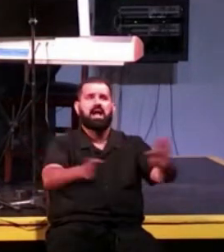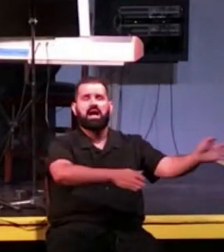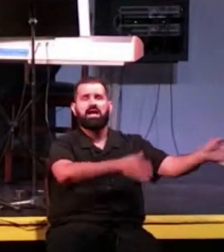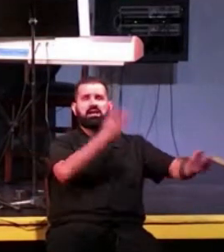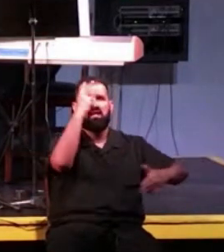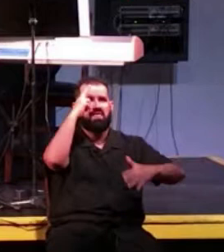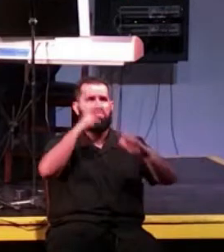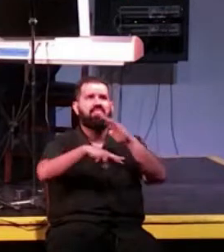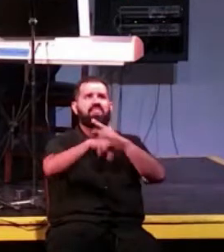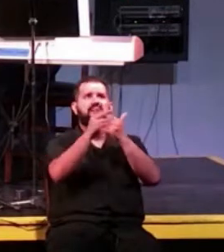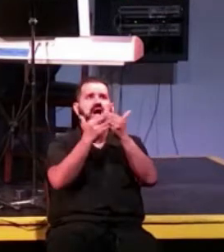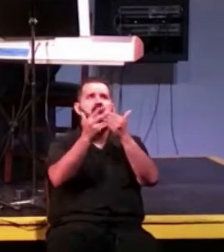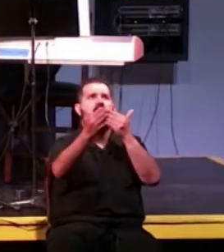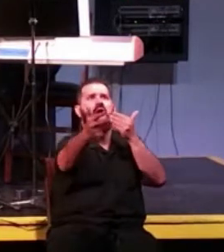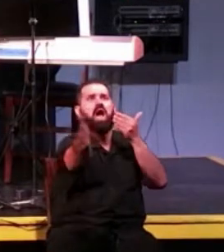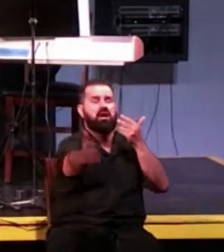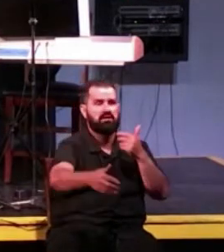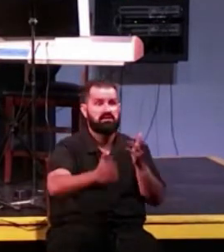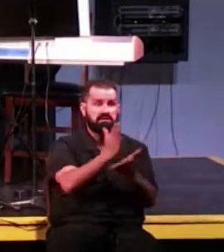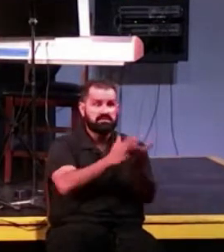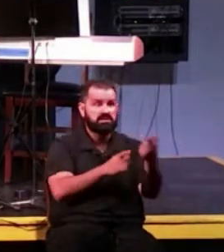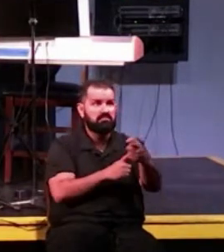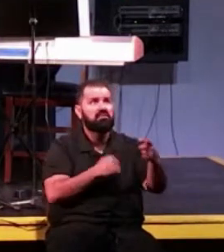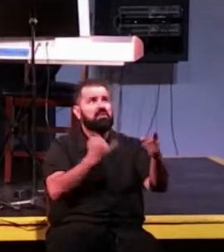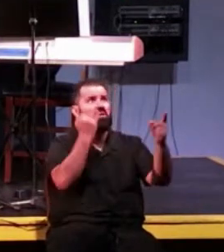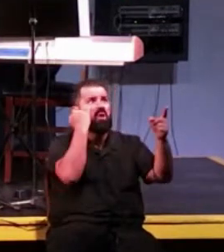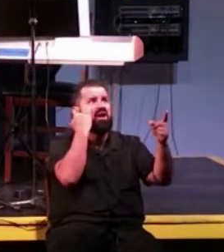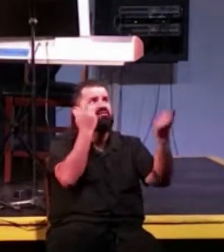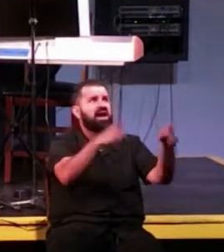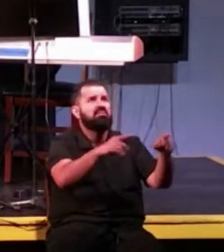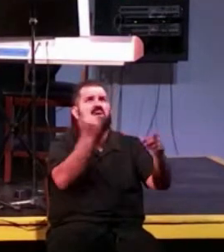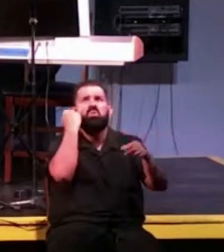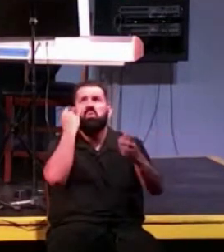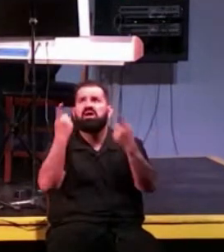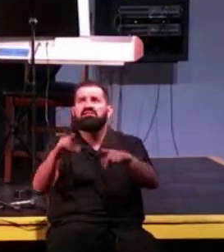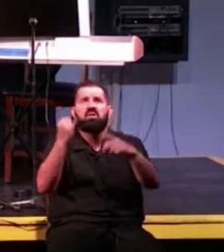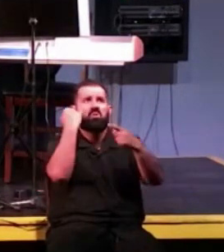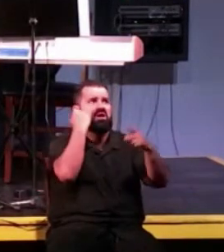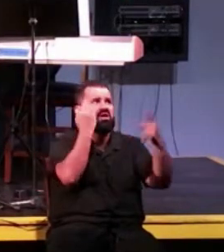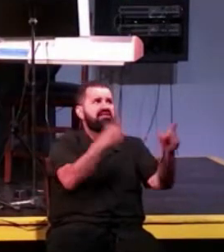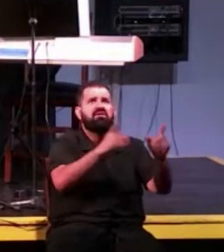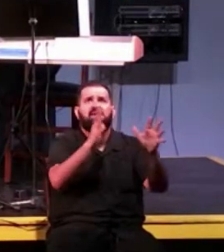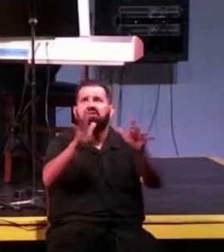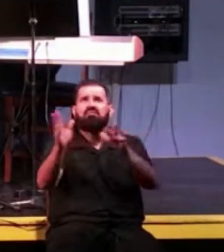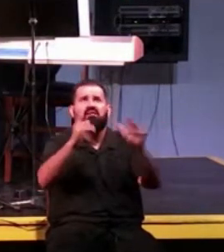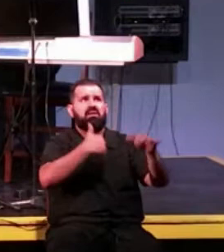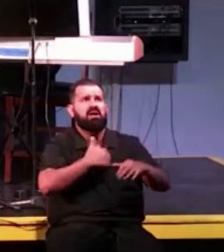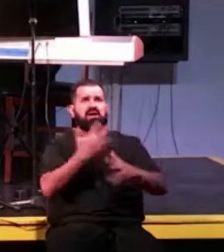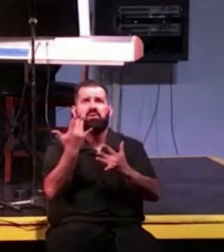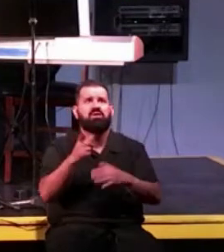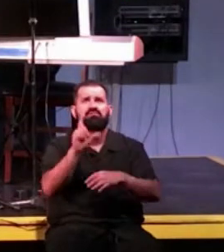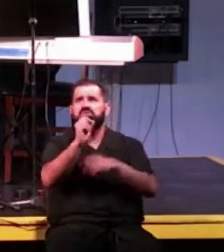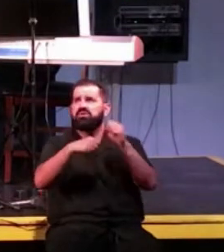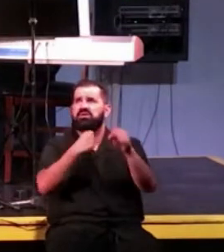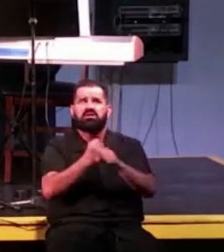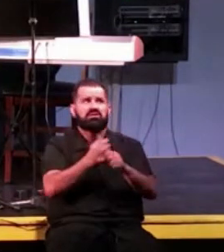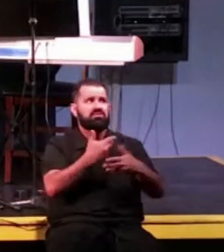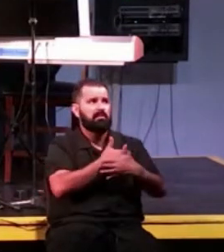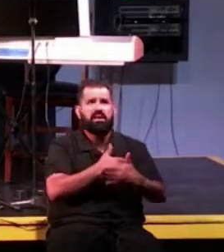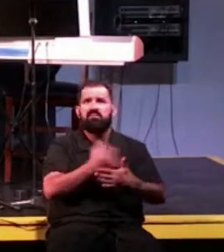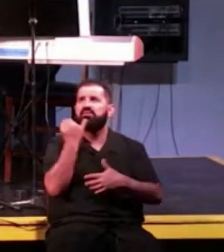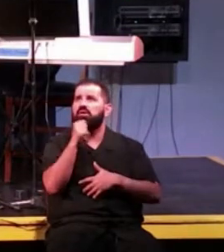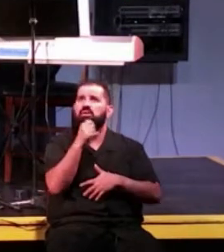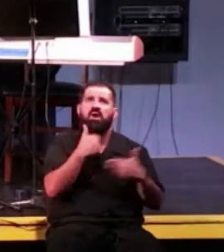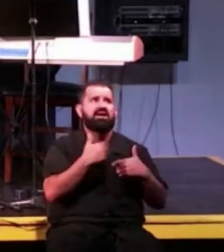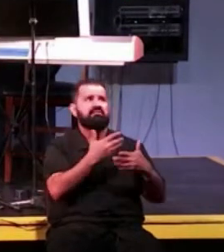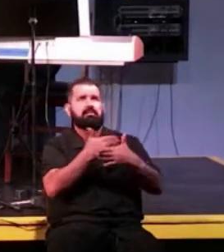get a witness today? Some of you are like, well, what if, and this, and are you going to wait 20 years for me to have a baby? And if I don't have a